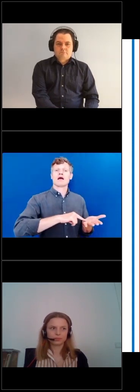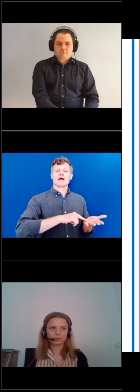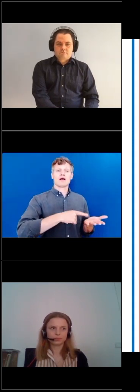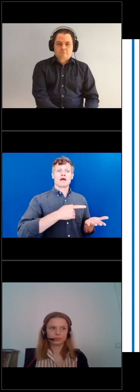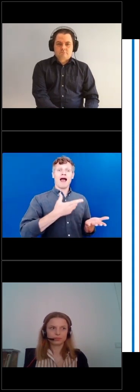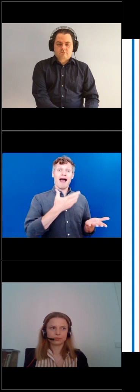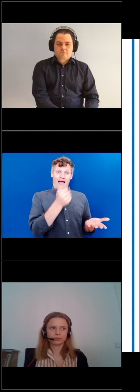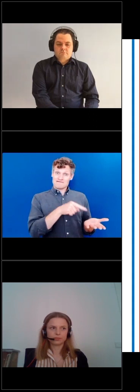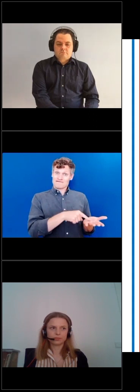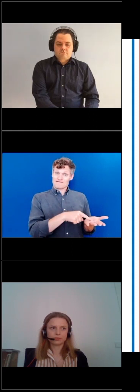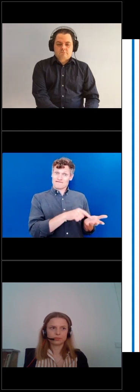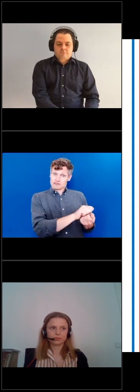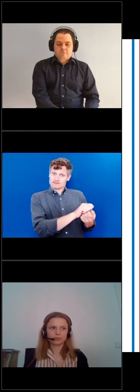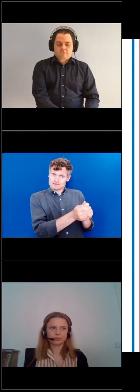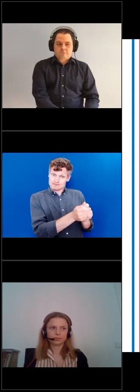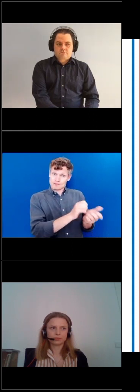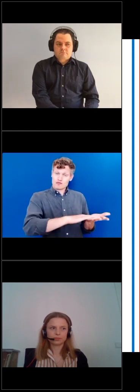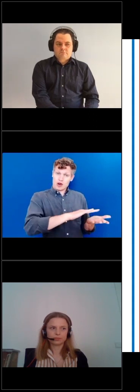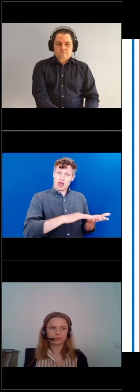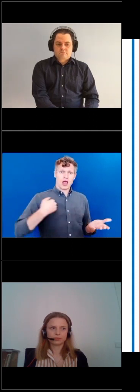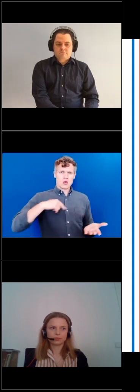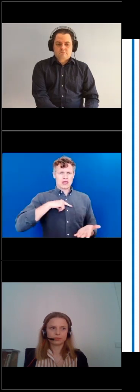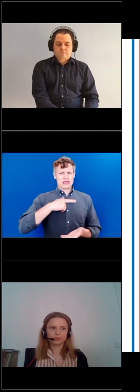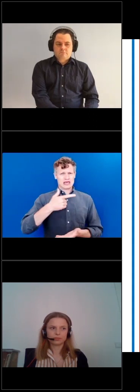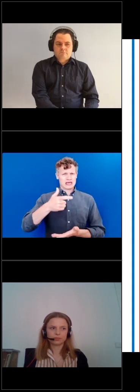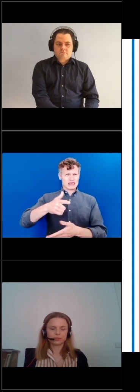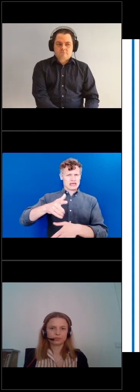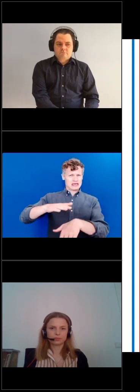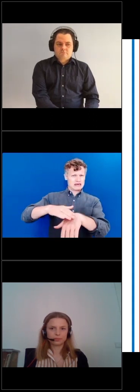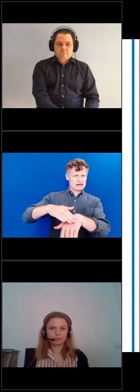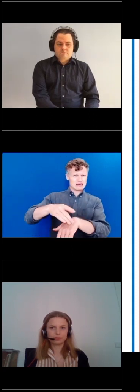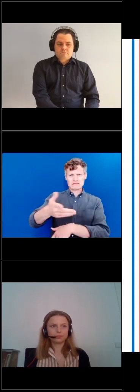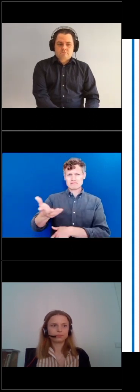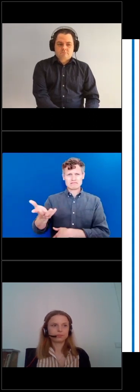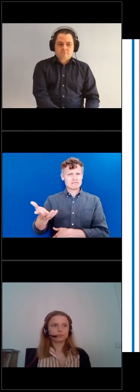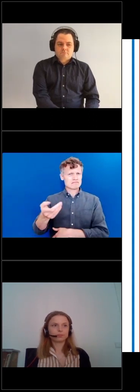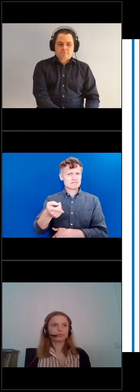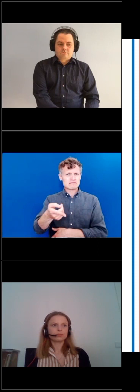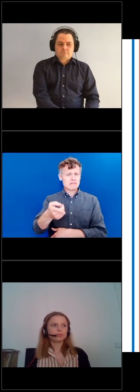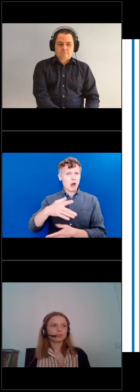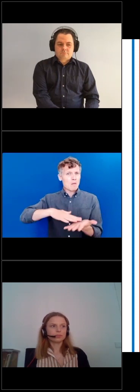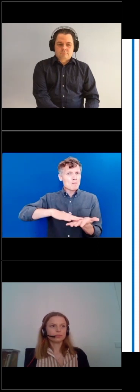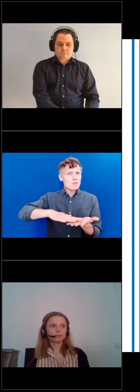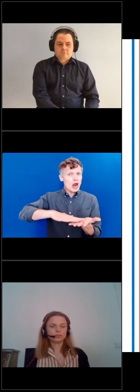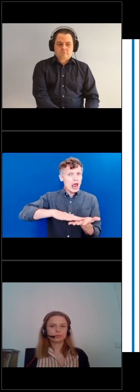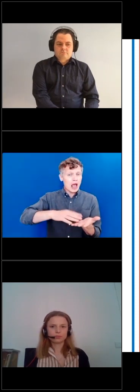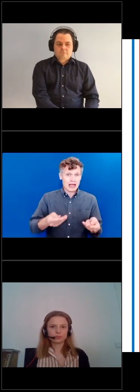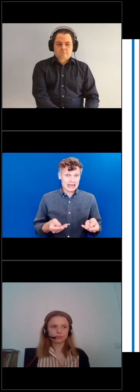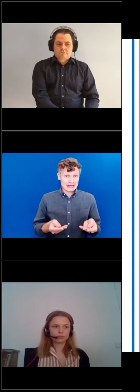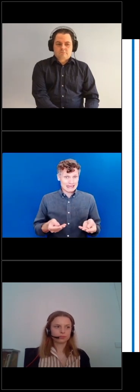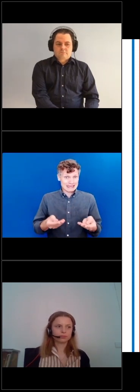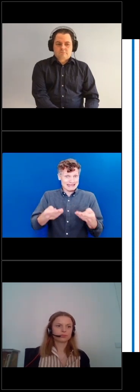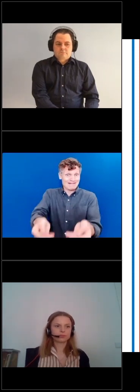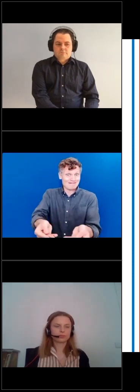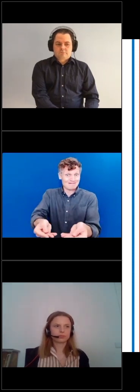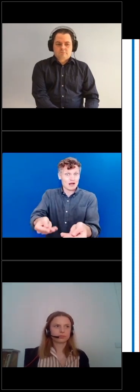is there whether it's taking even the risk or exposing people who are blind to the risk,